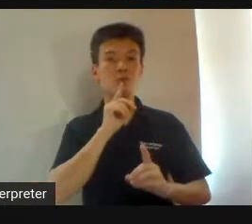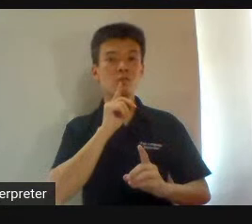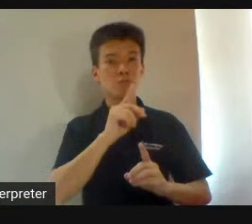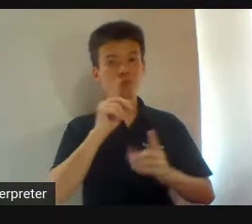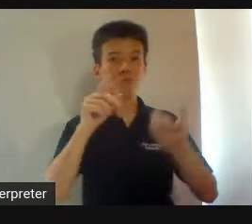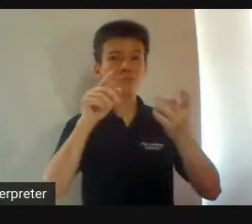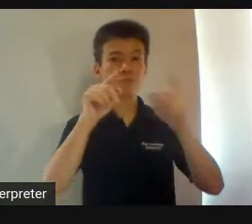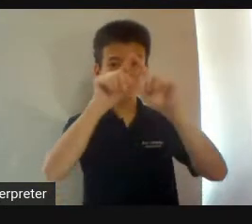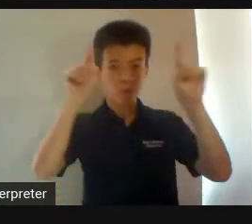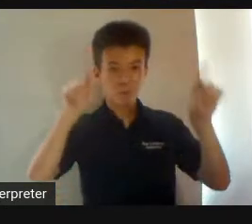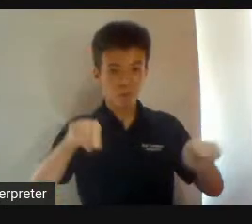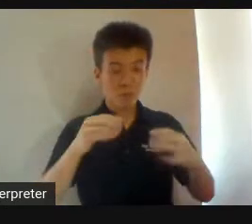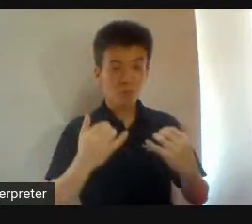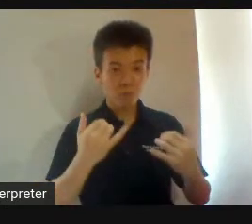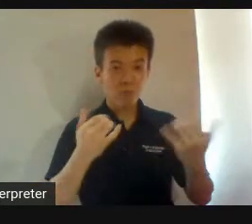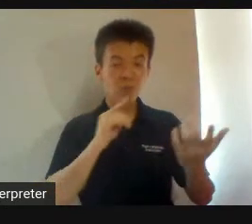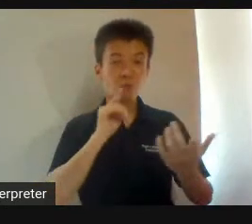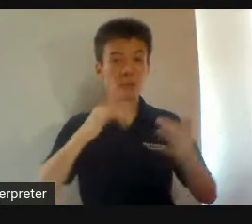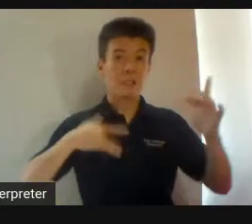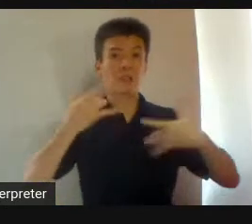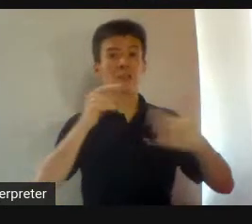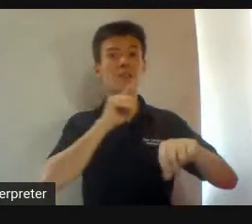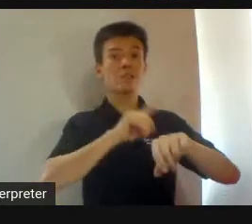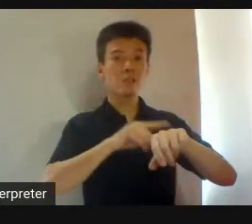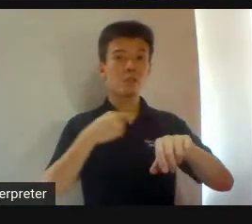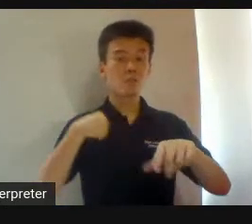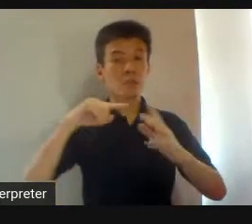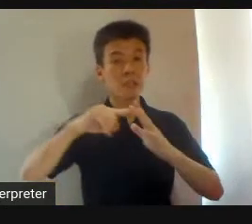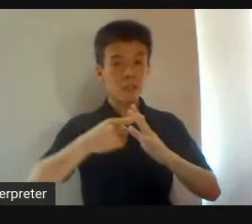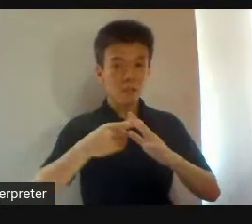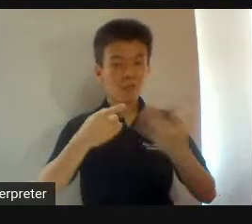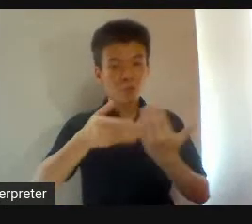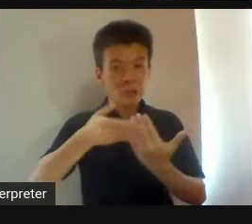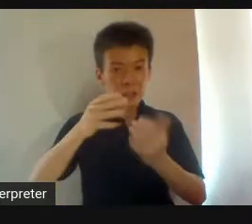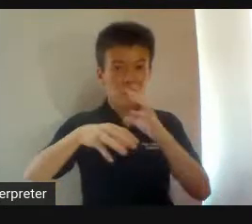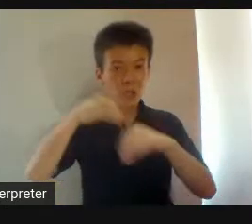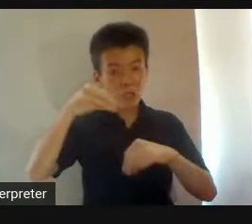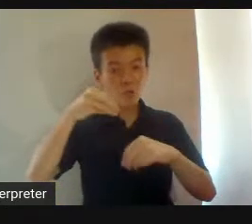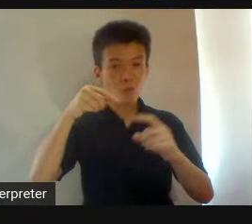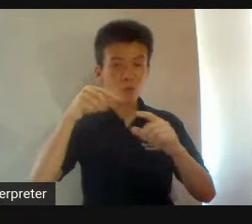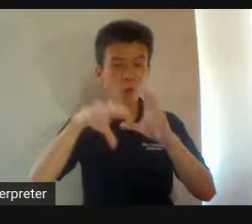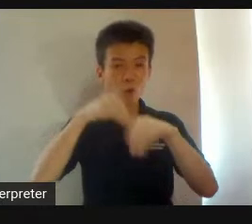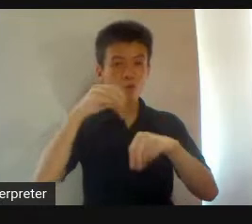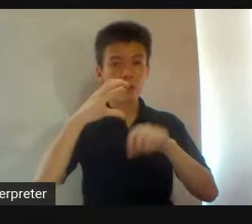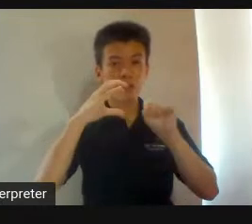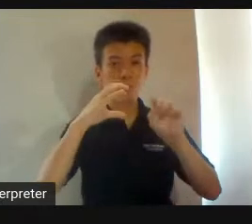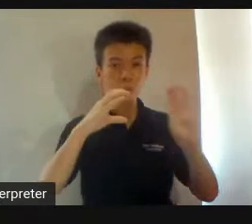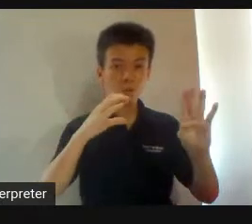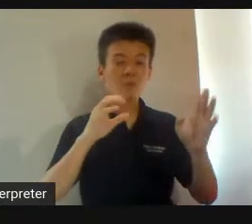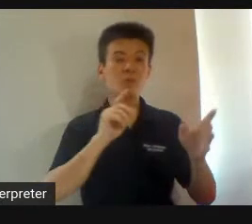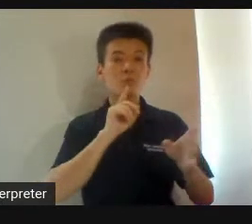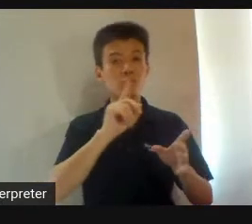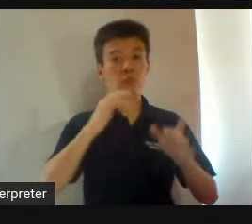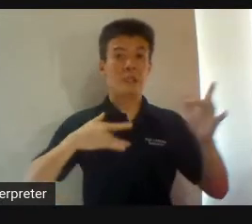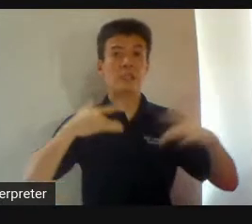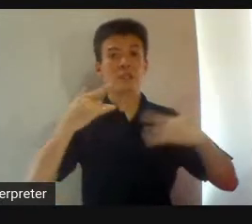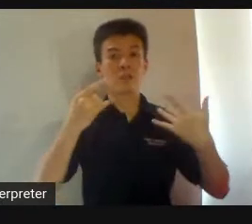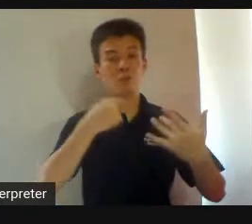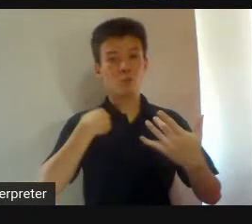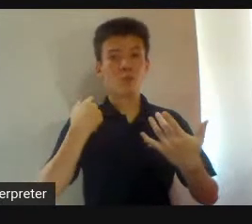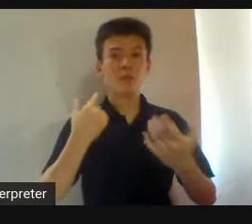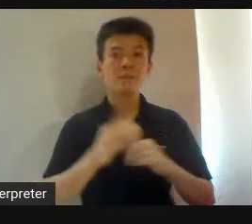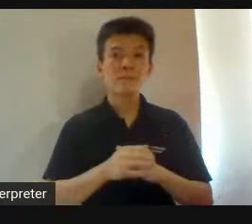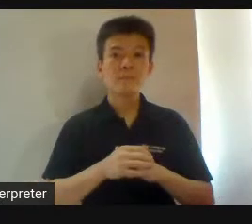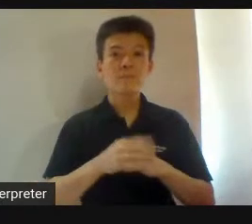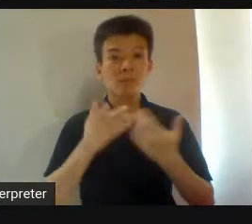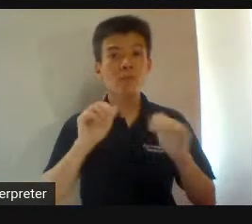screens. And now is a really exciting time where we're starting to ease out of Circuit Breaker. And it's really exciting that we'll all